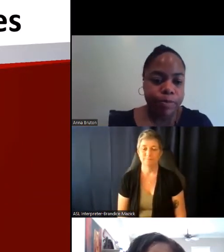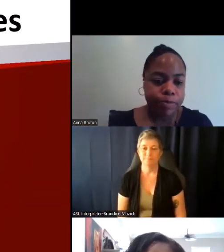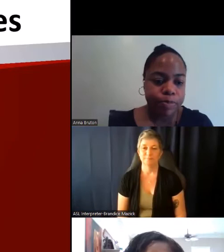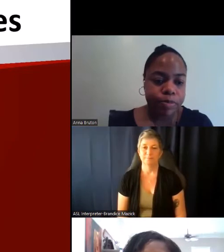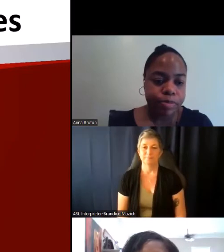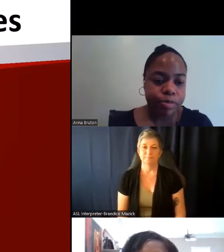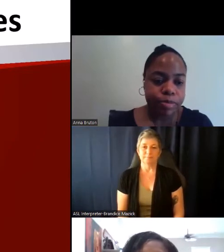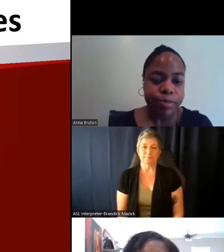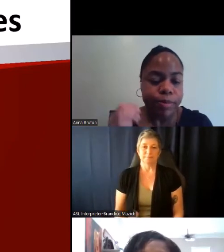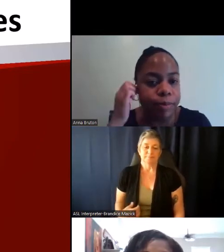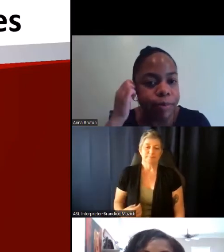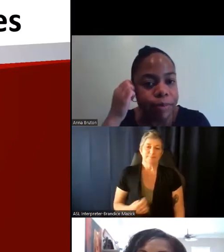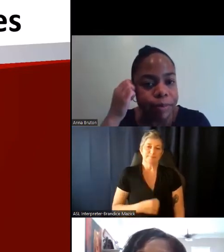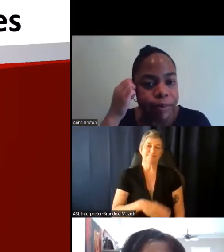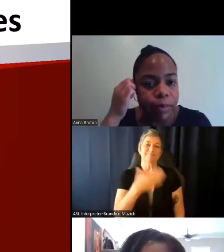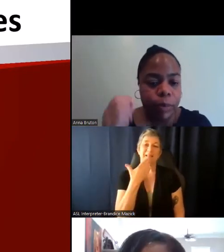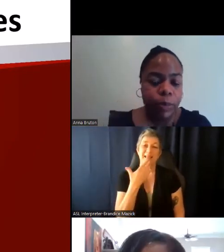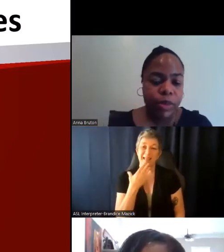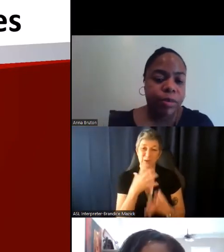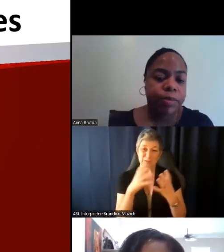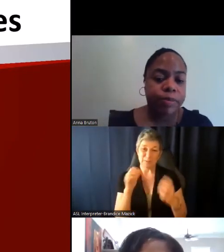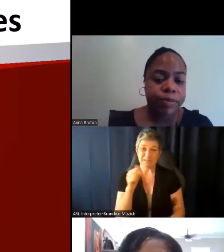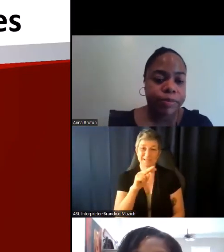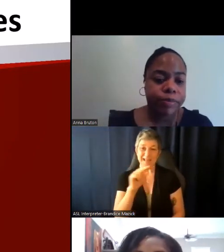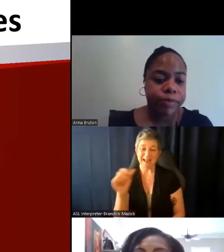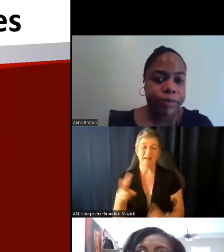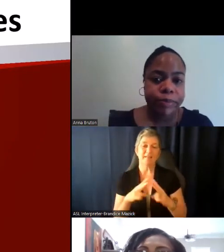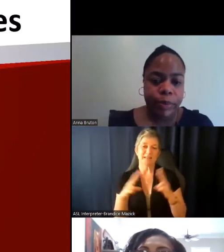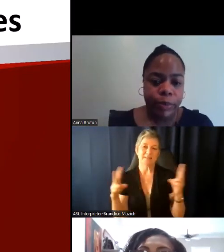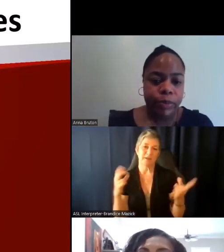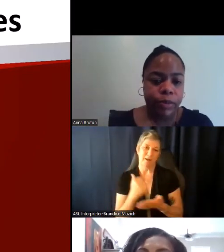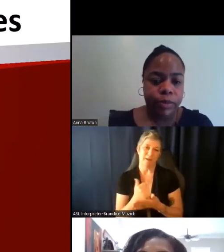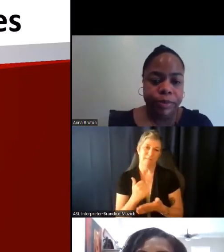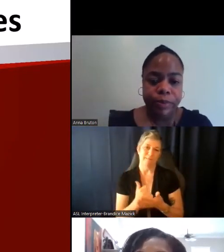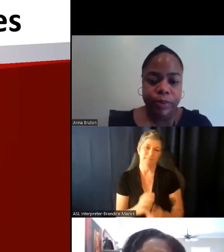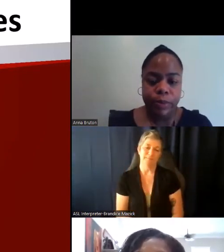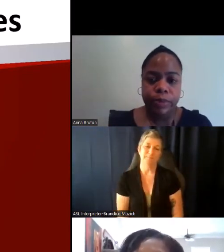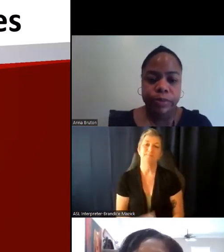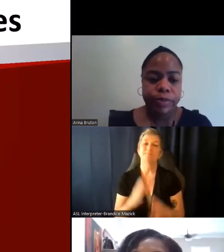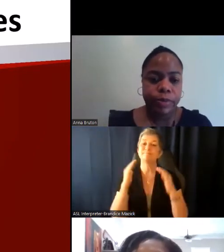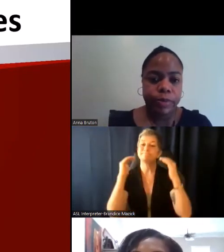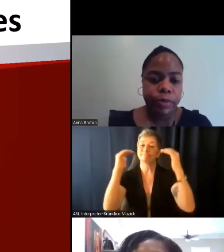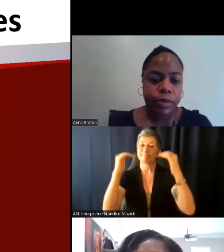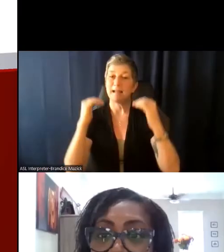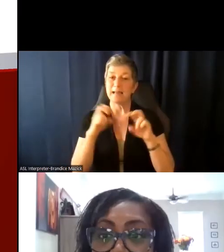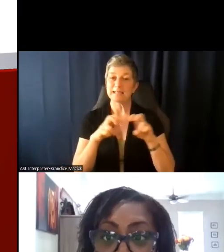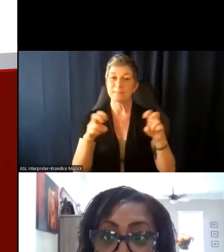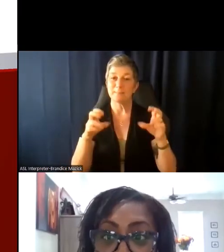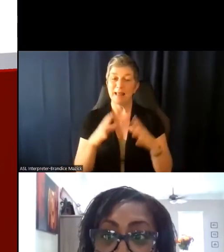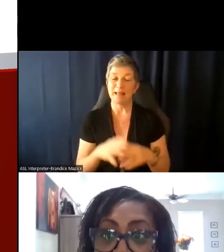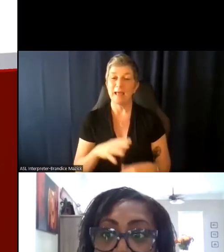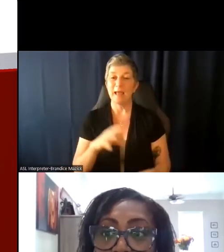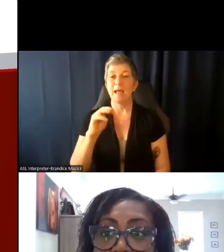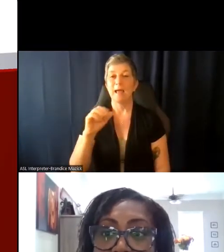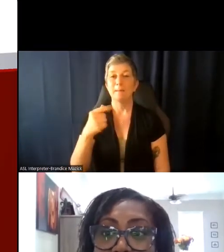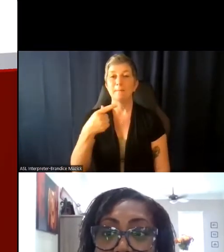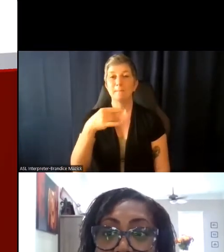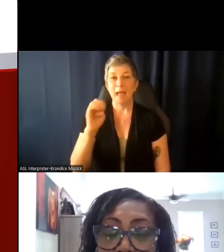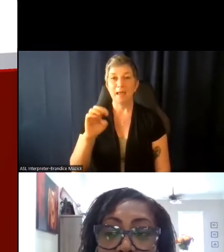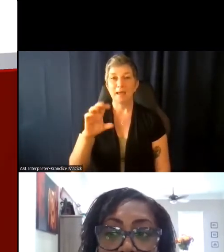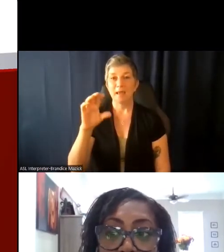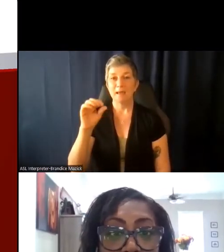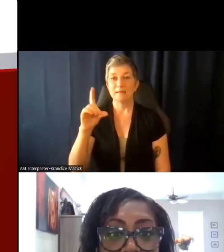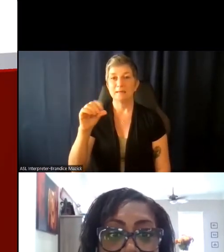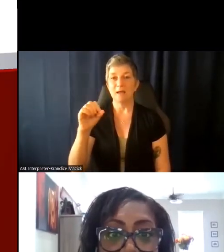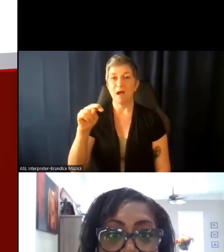Thank you so much, Anna. That is very helpful. Our next panelist, Maggie Donahue, will